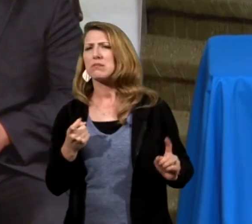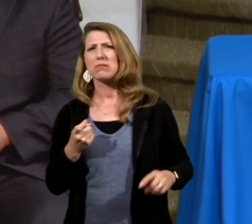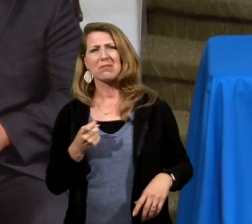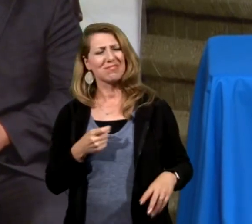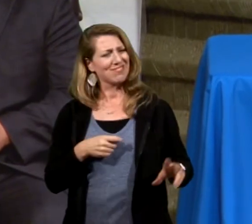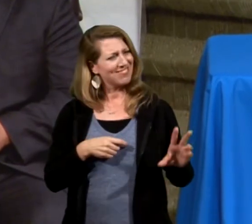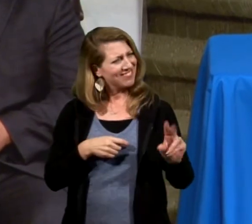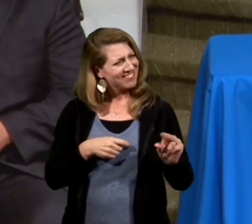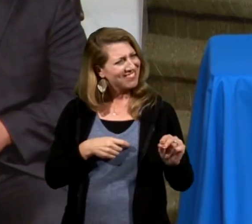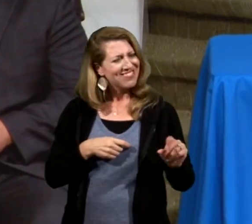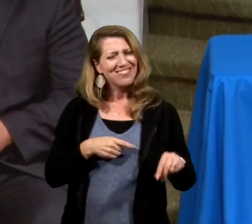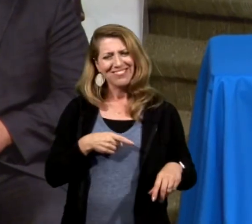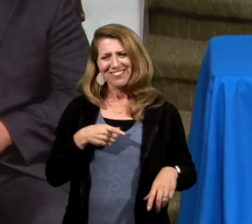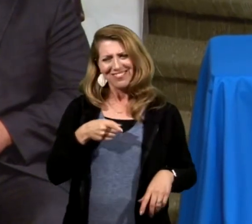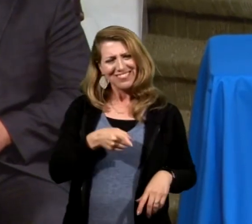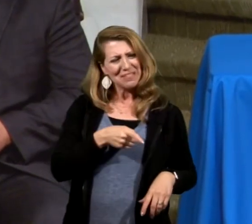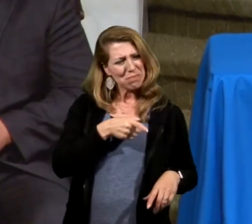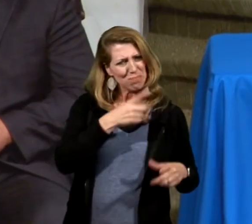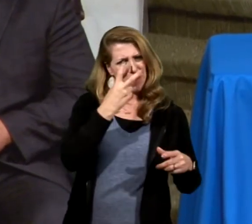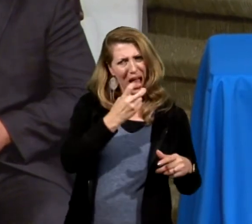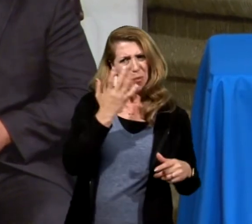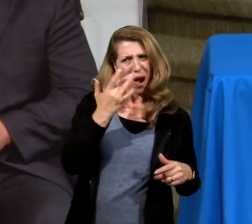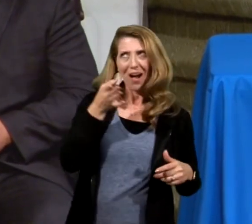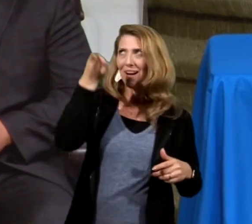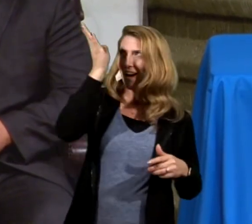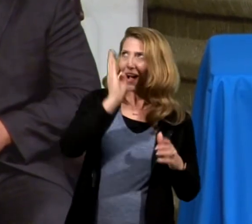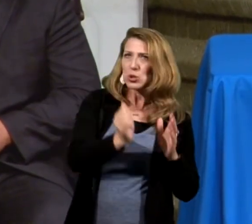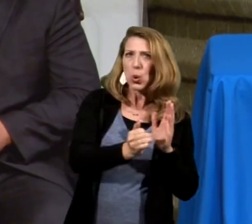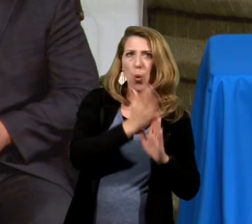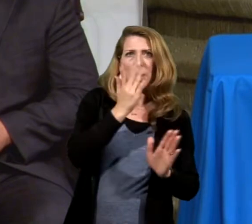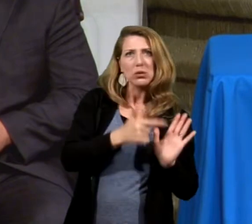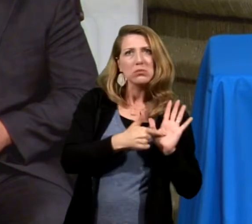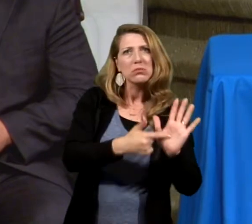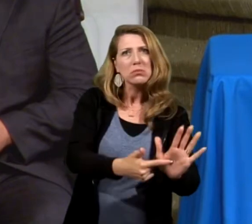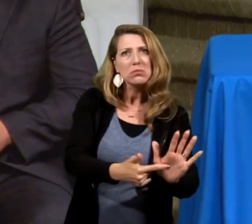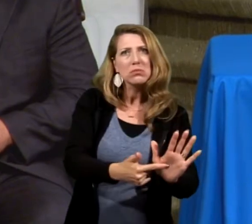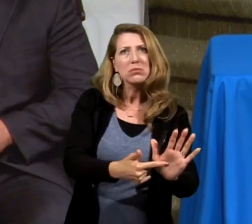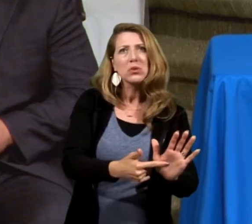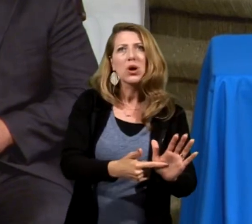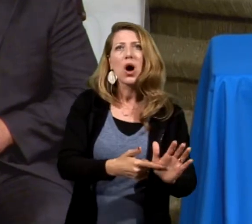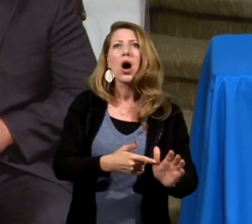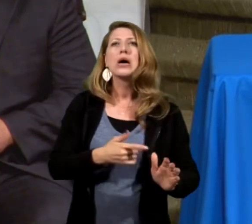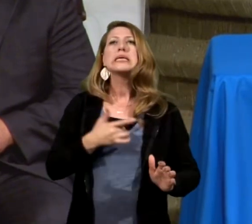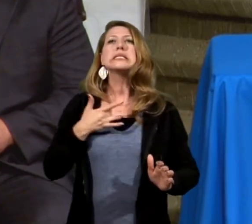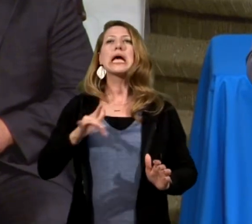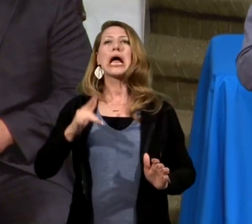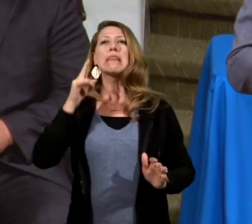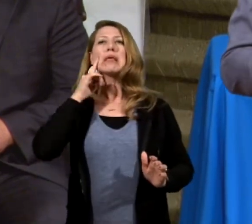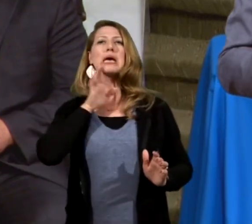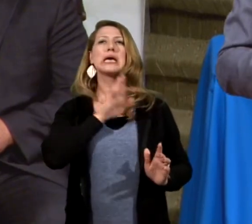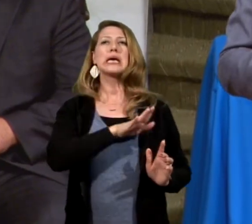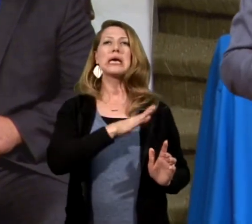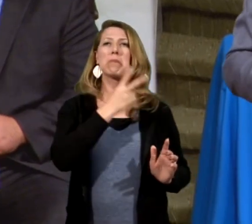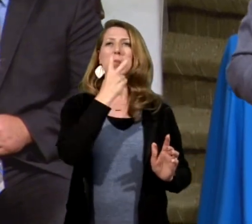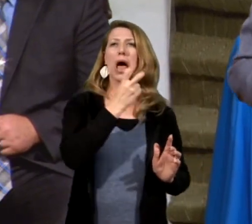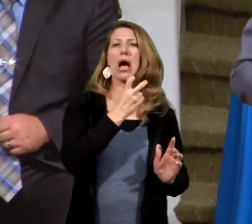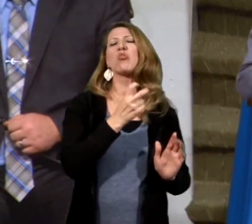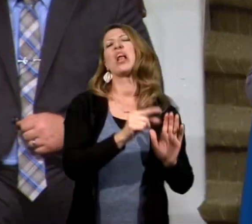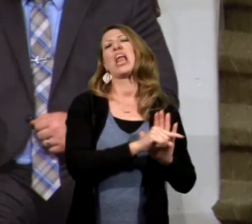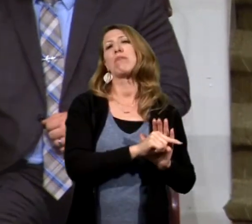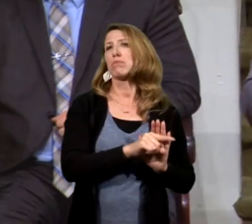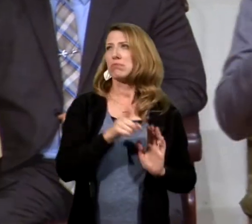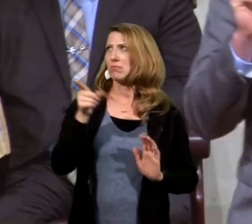blind that the glory of God might be revealed." See, we think his blindness is negative. God was thinking it is a positive